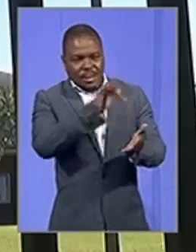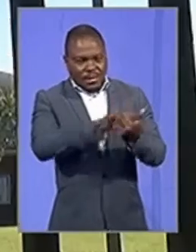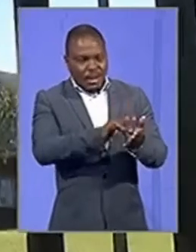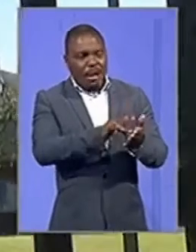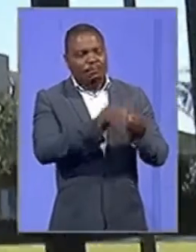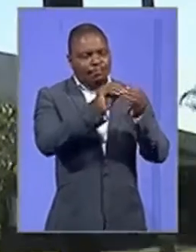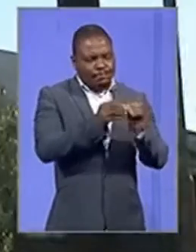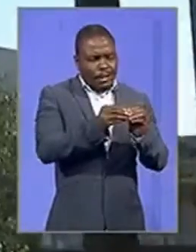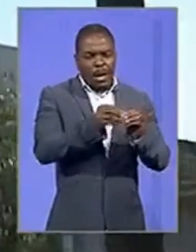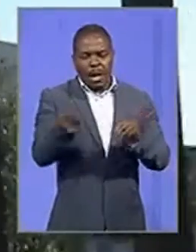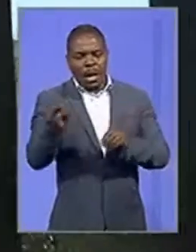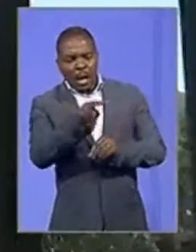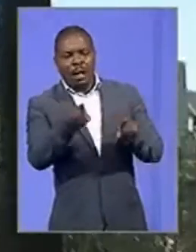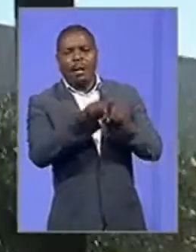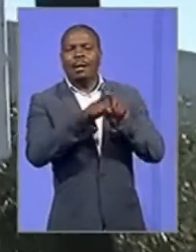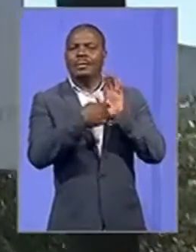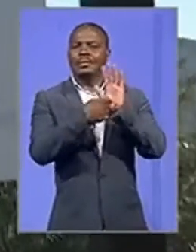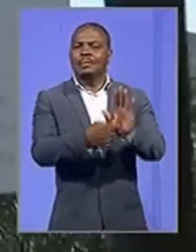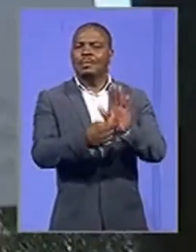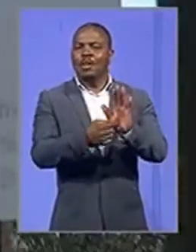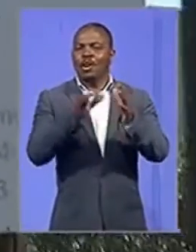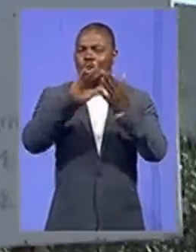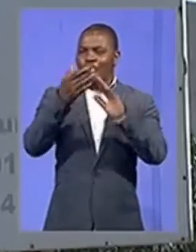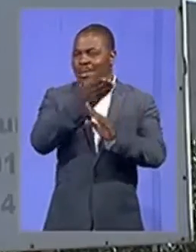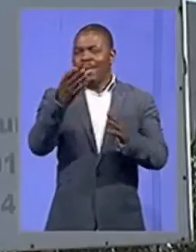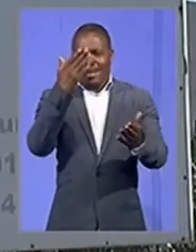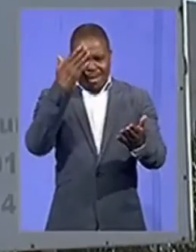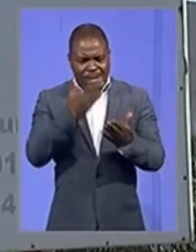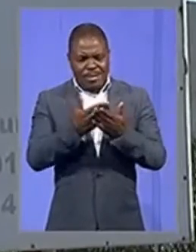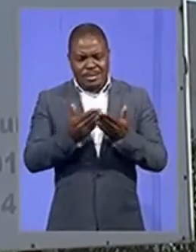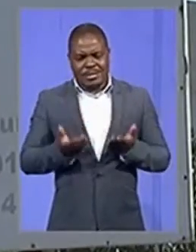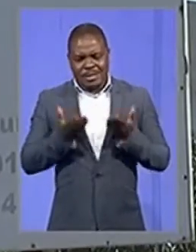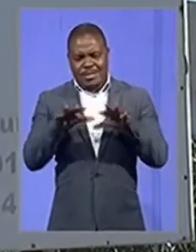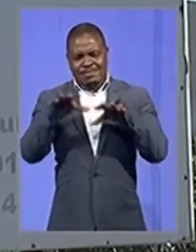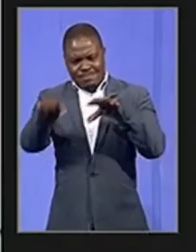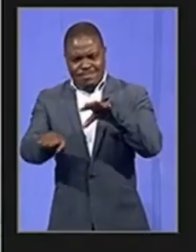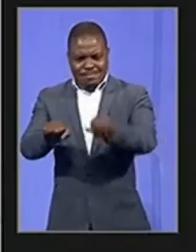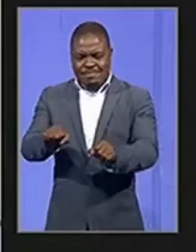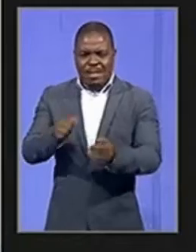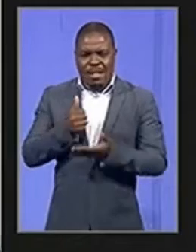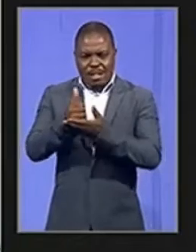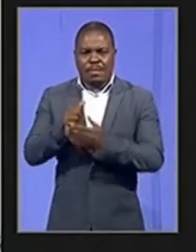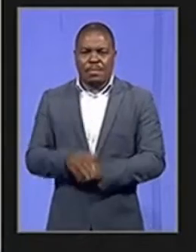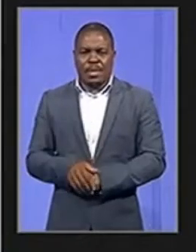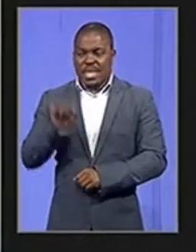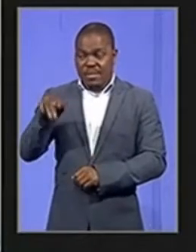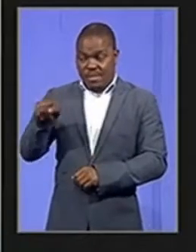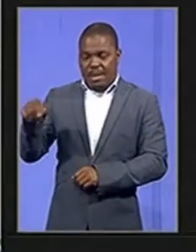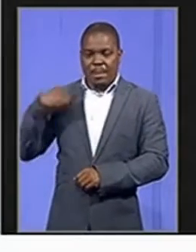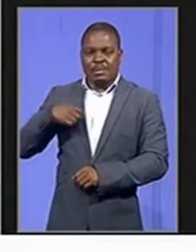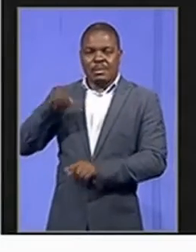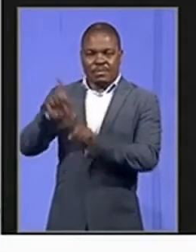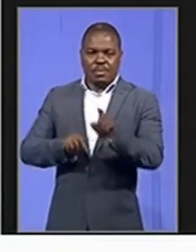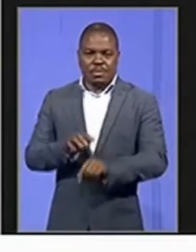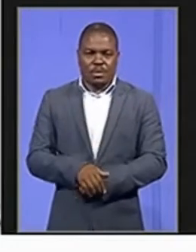le matlhagolatsela gore baagi ba tseye taolo ya ditirelo fa masepala o palelwa. So we've got to ask ourselves,